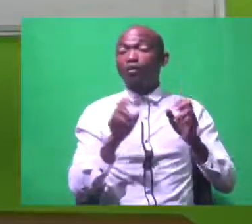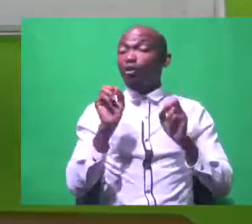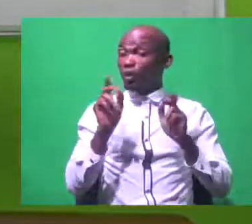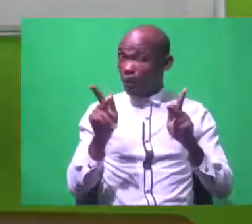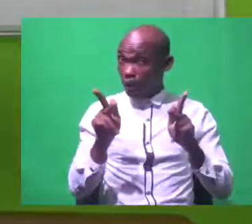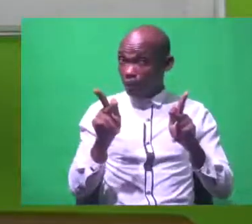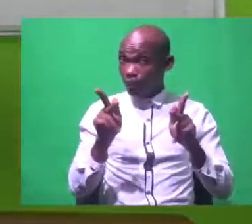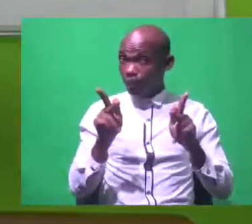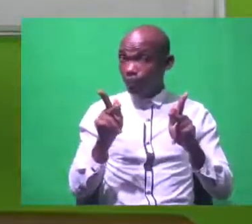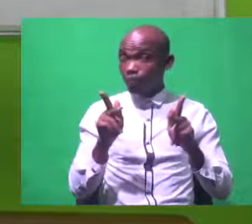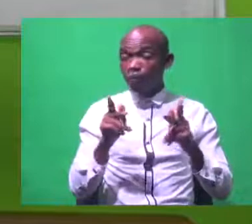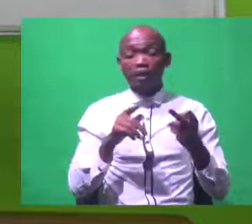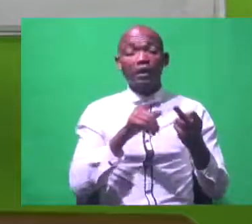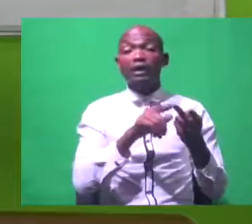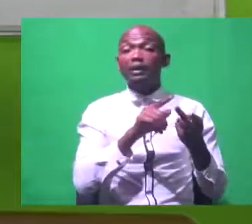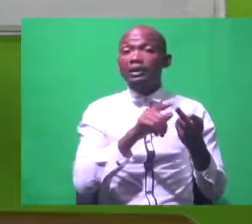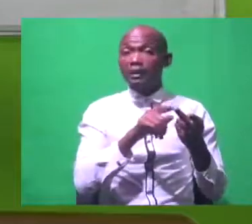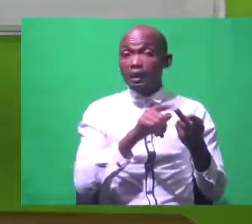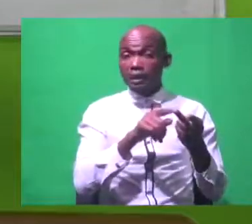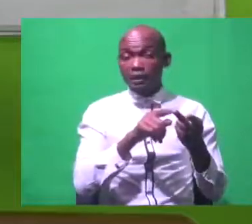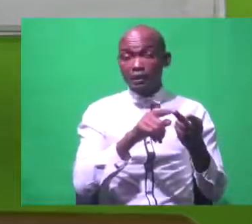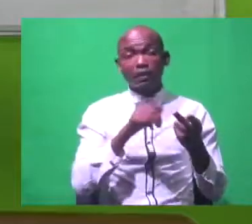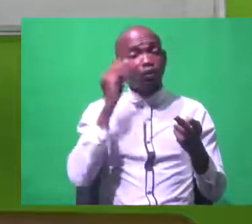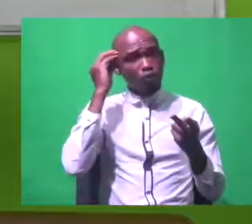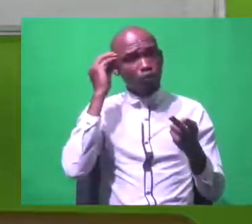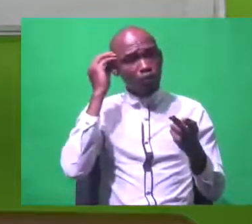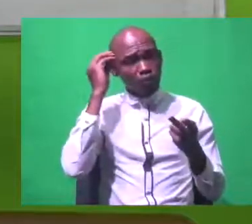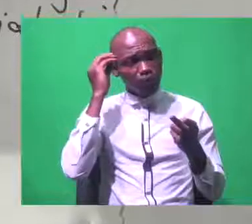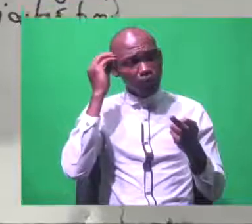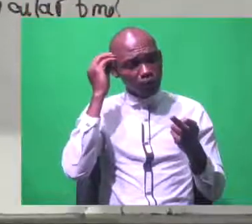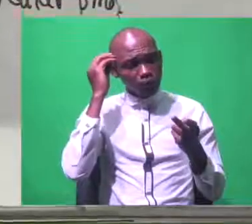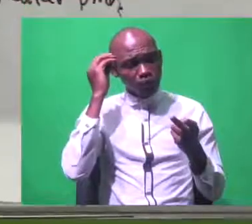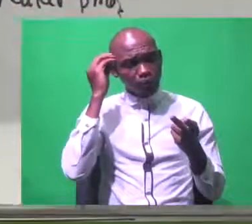Okay. The second concept